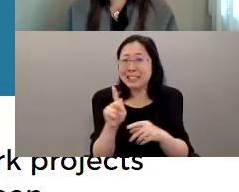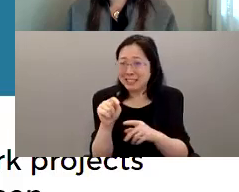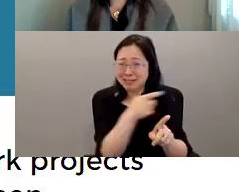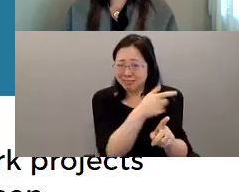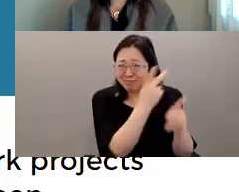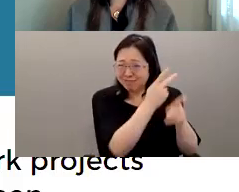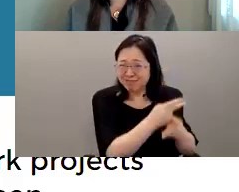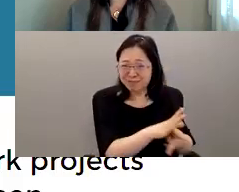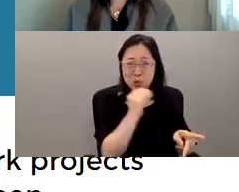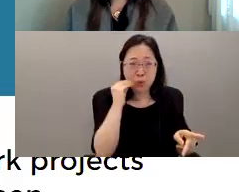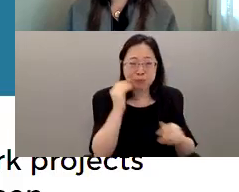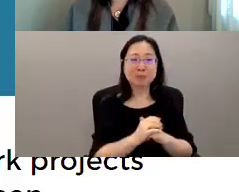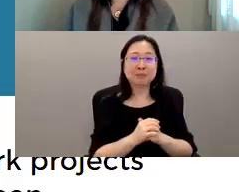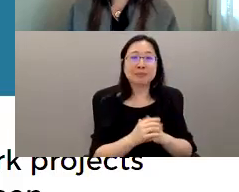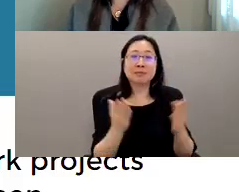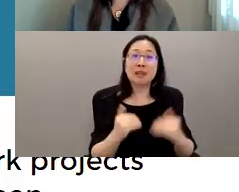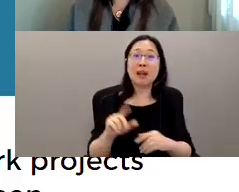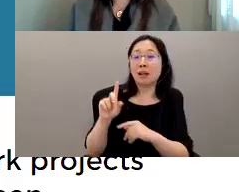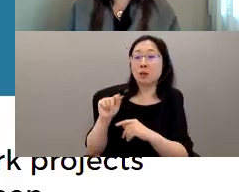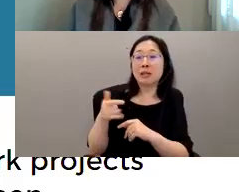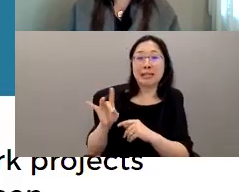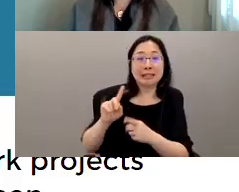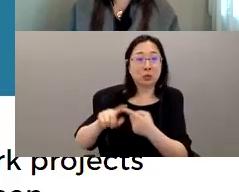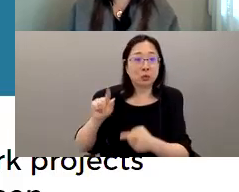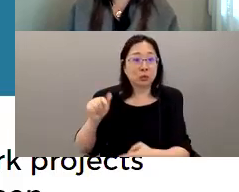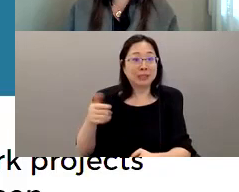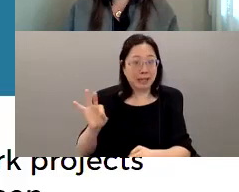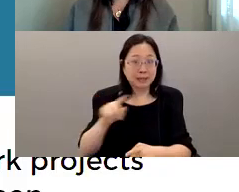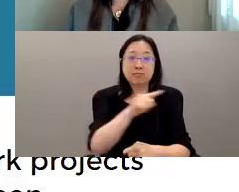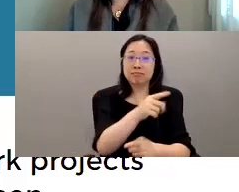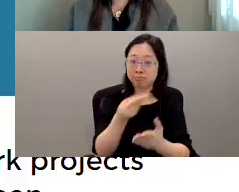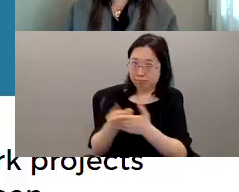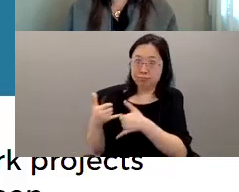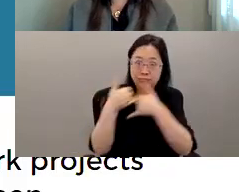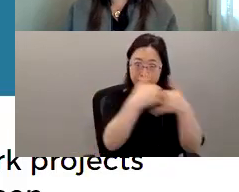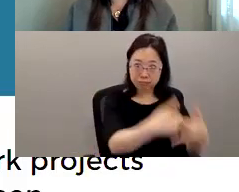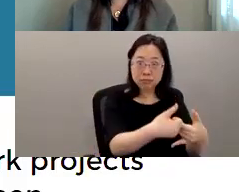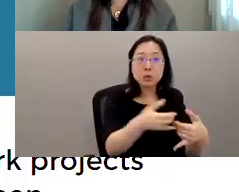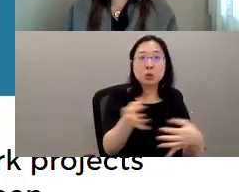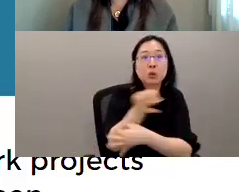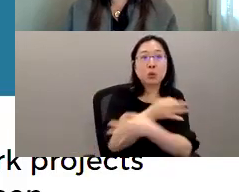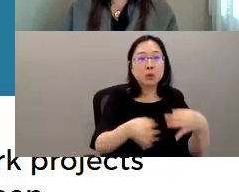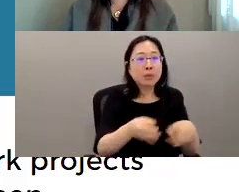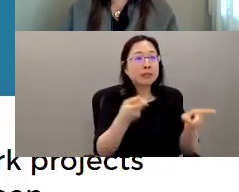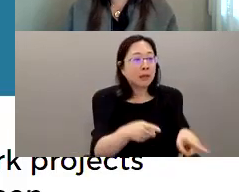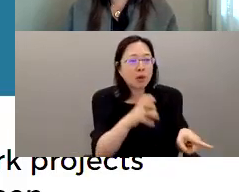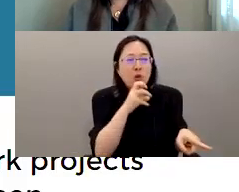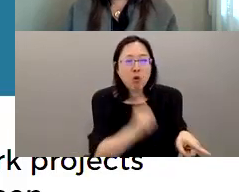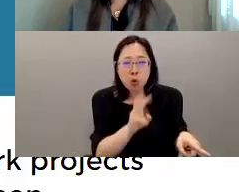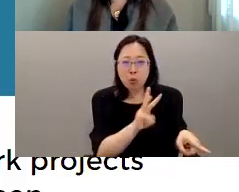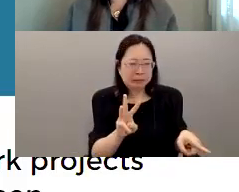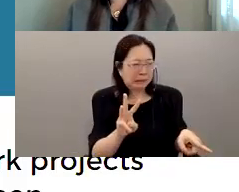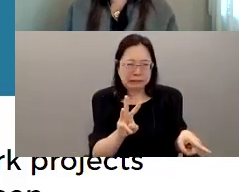PSAN applied and received the Seniors Community Grant to replace a very old and defective